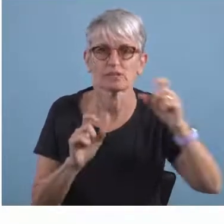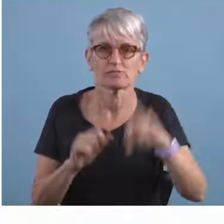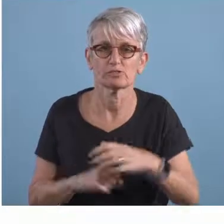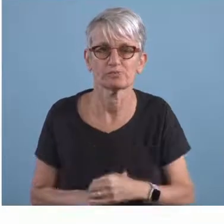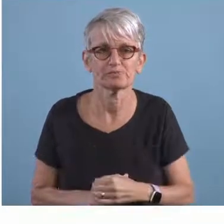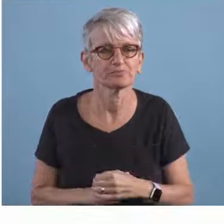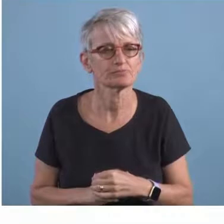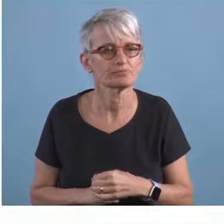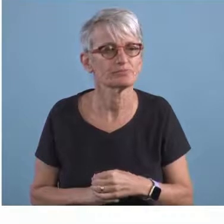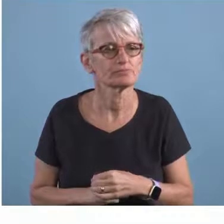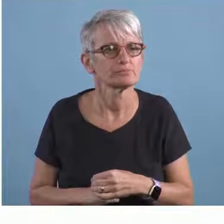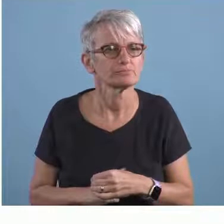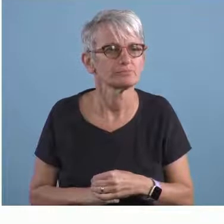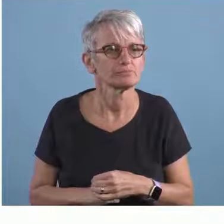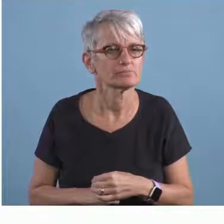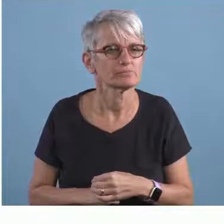And when it comes to these